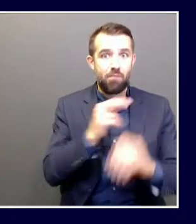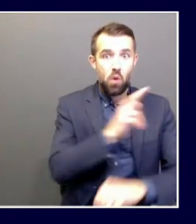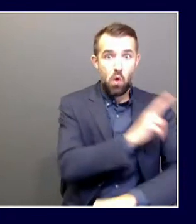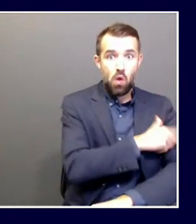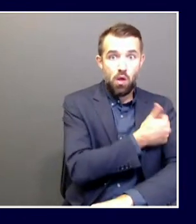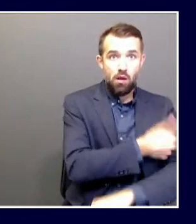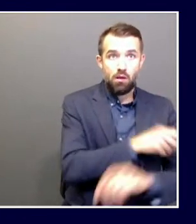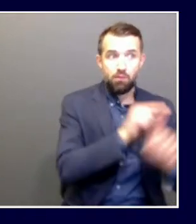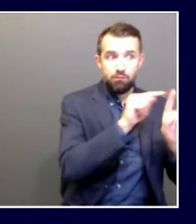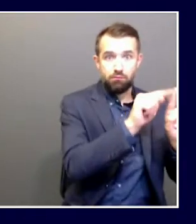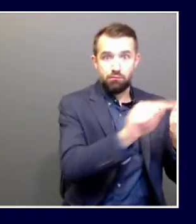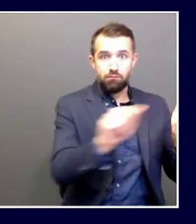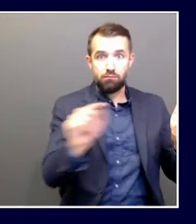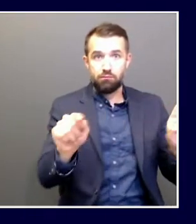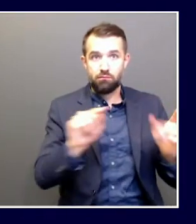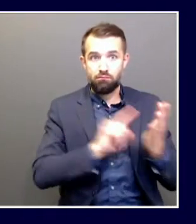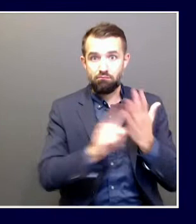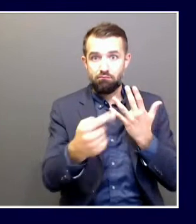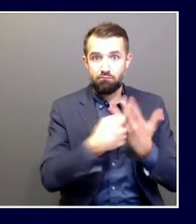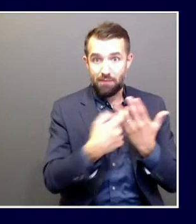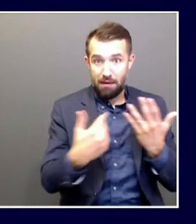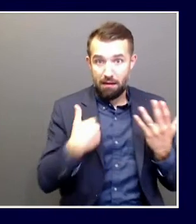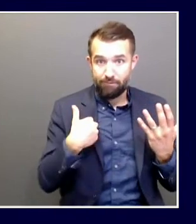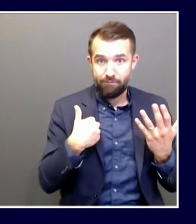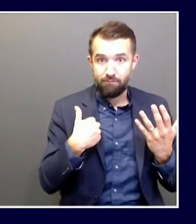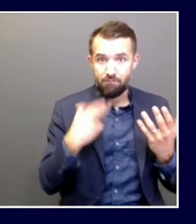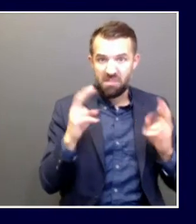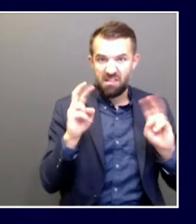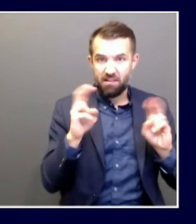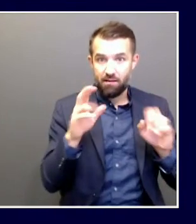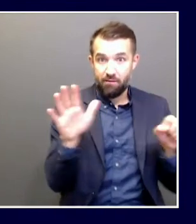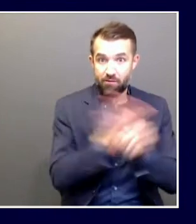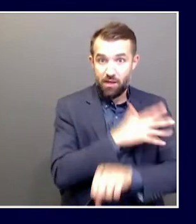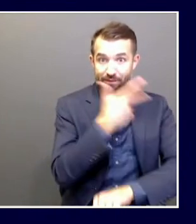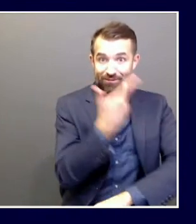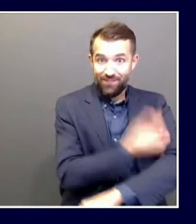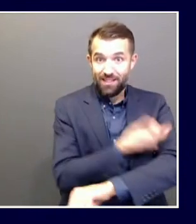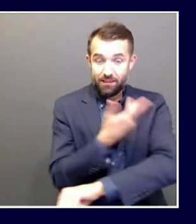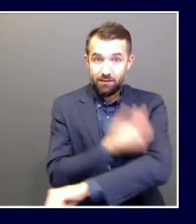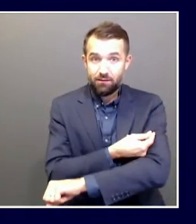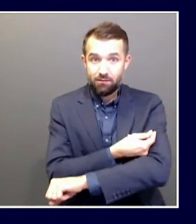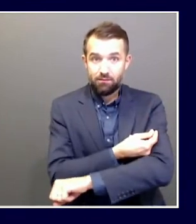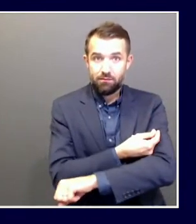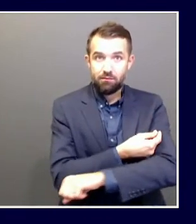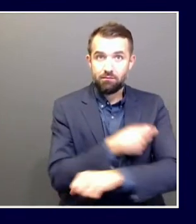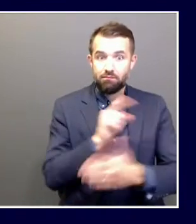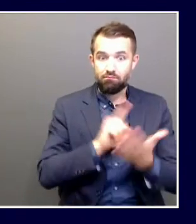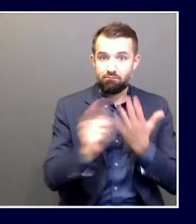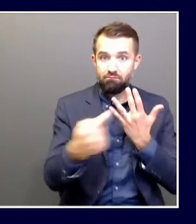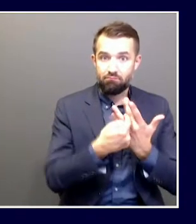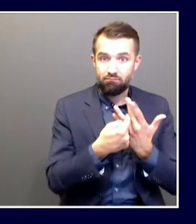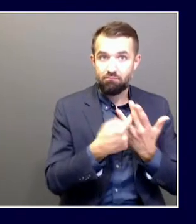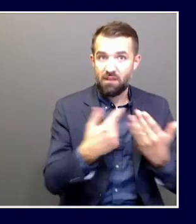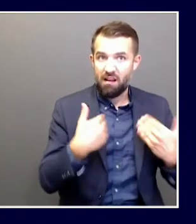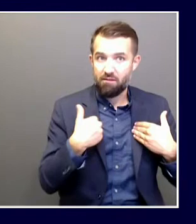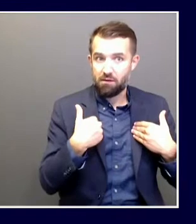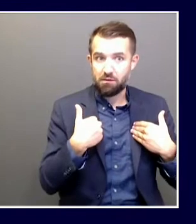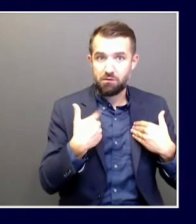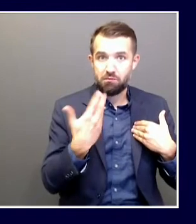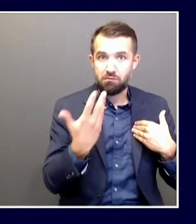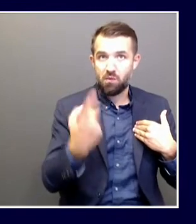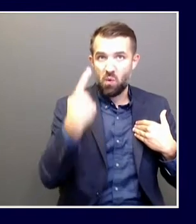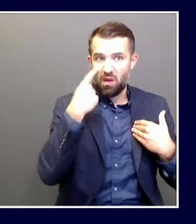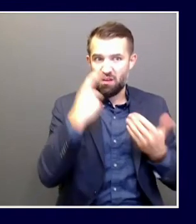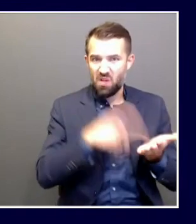hospitalized patients are? Are these older people with underlying health conditions? And do you have any sense yet about whether or not